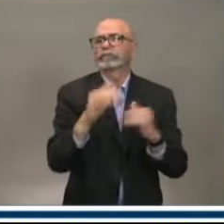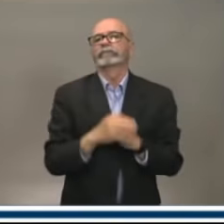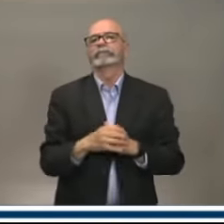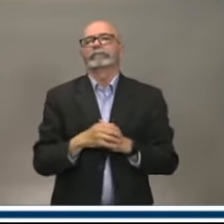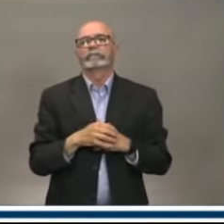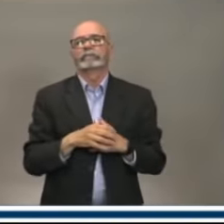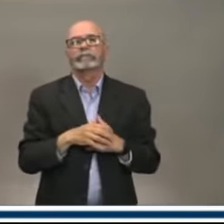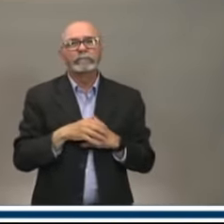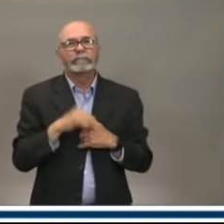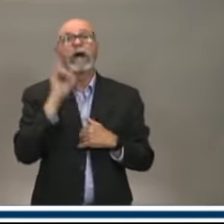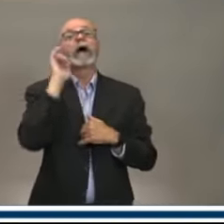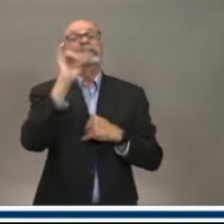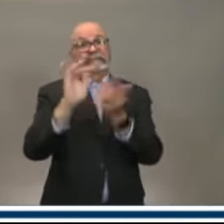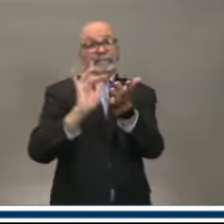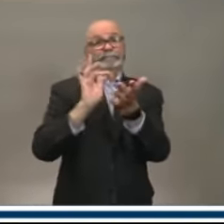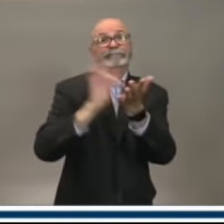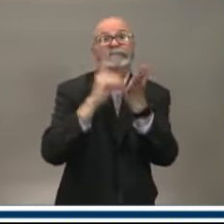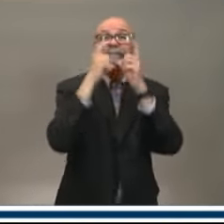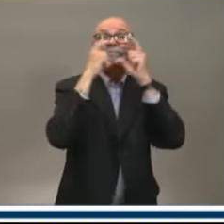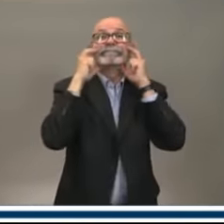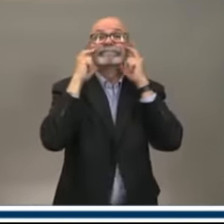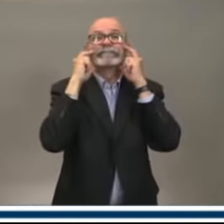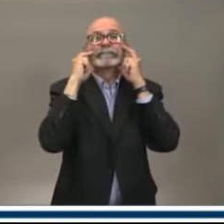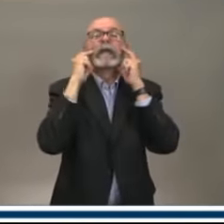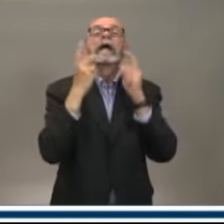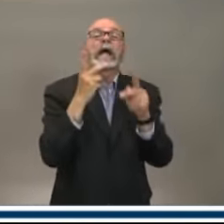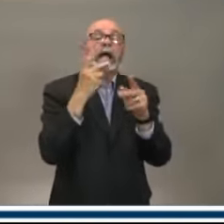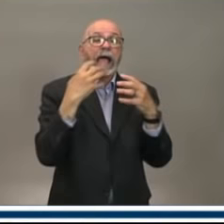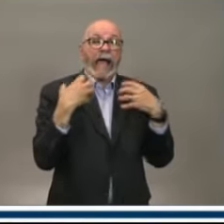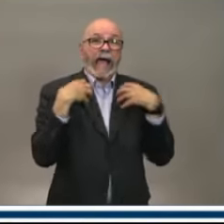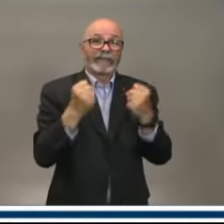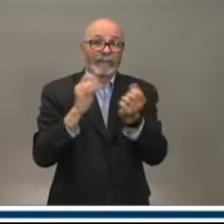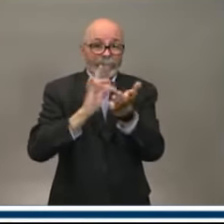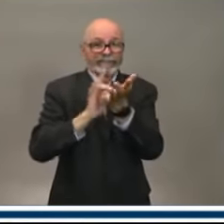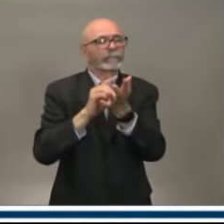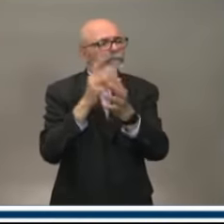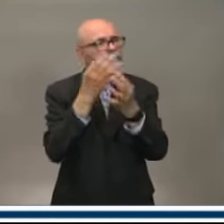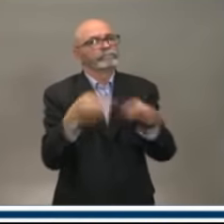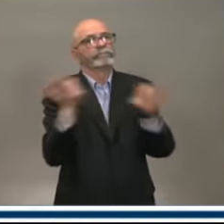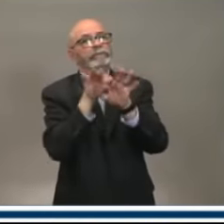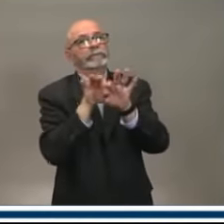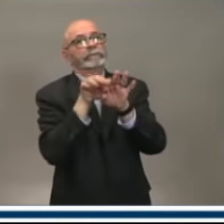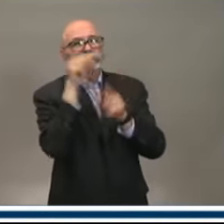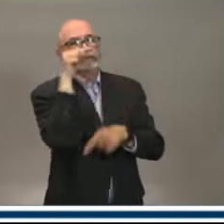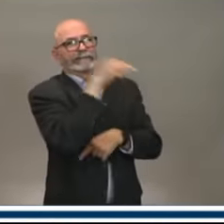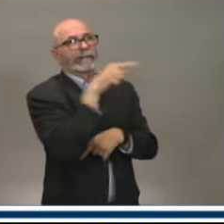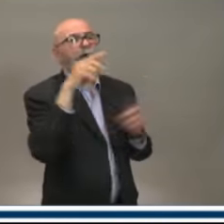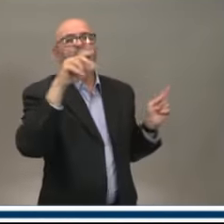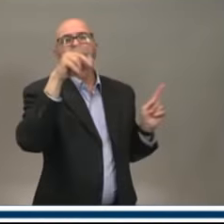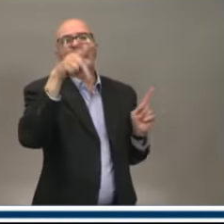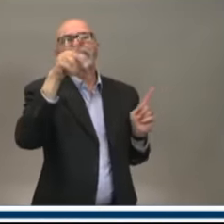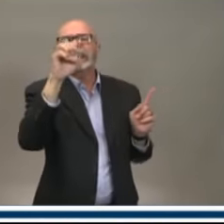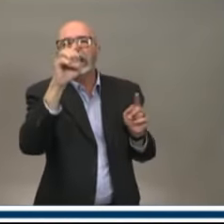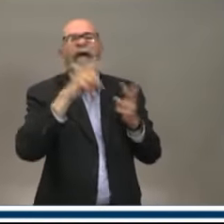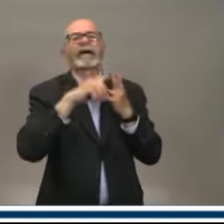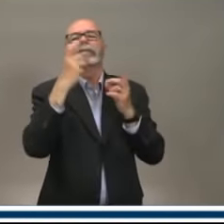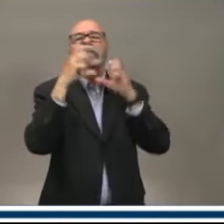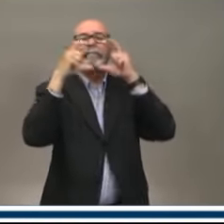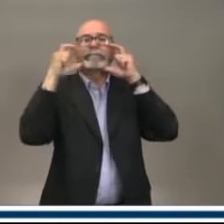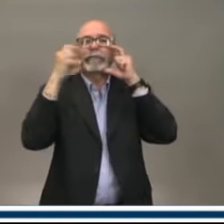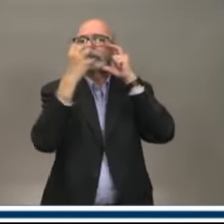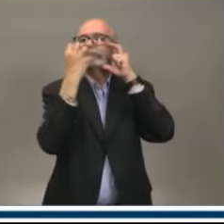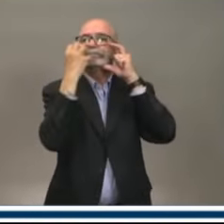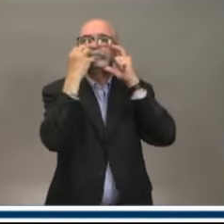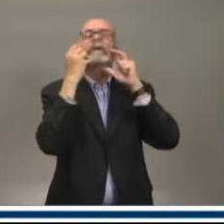in the healthcare settings are critically important, along with other personal protective equipment. So I think it's important to understand that the rules